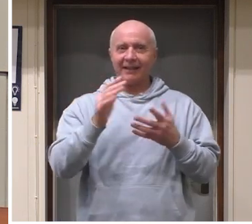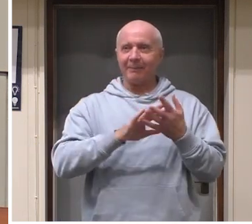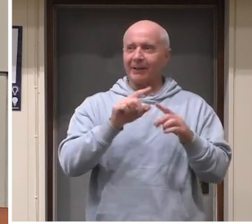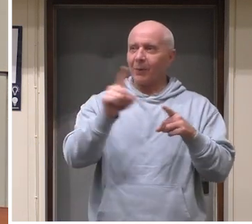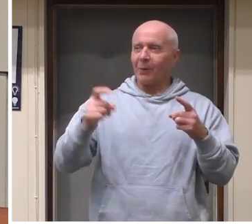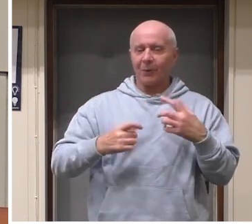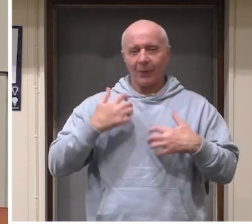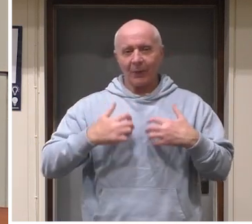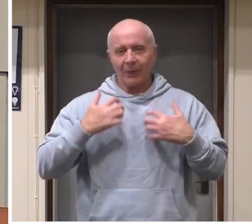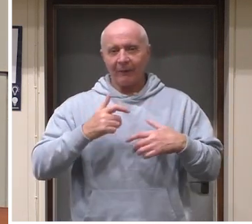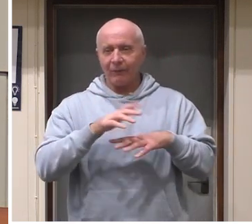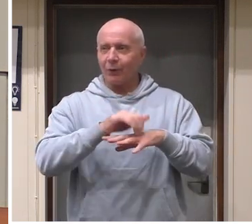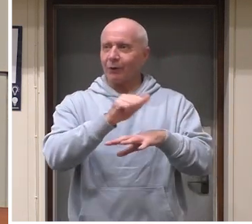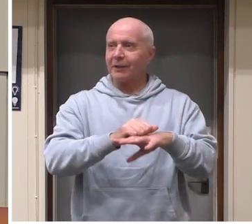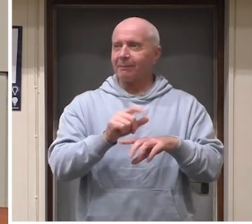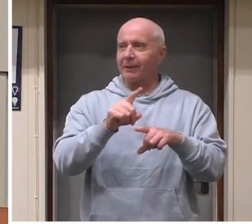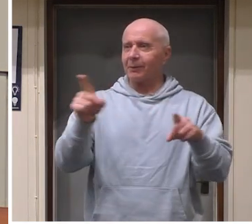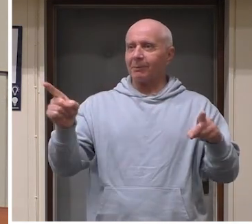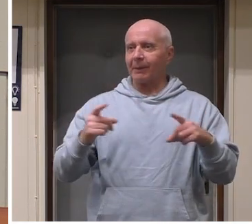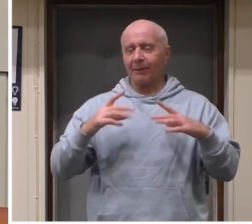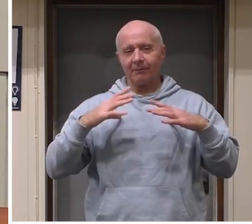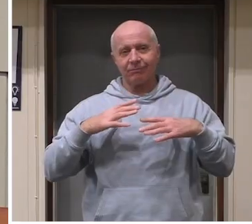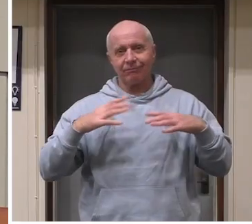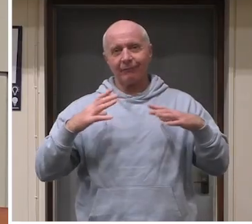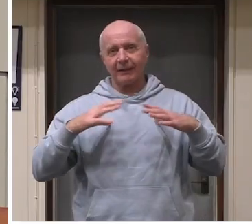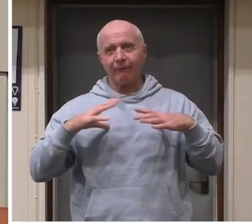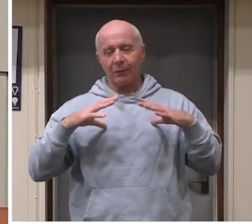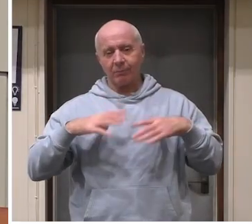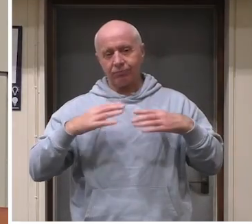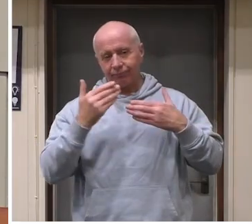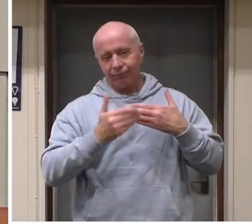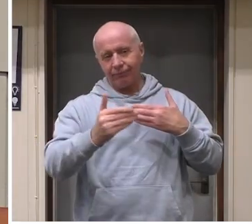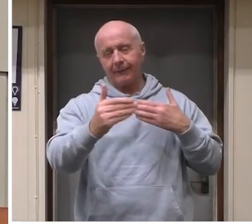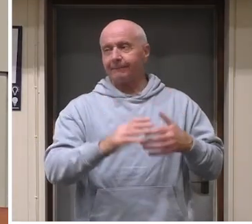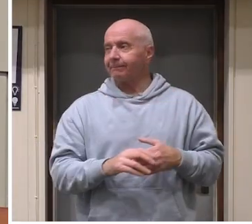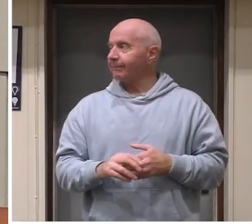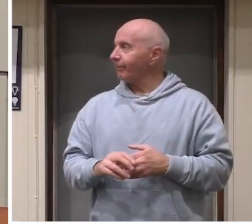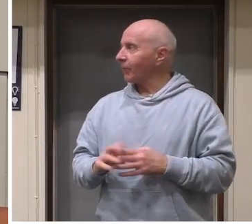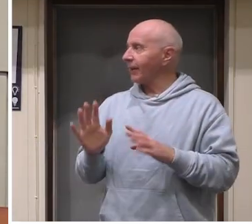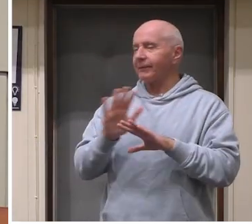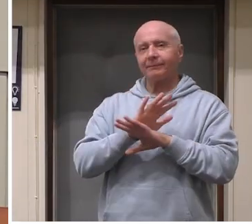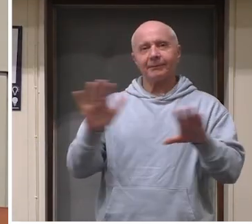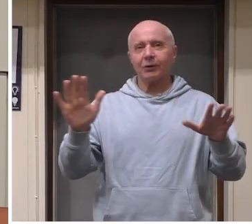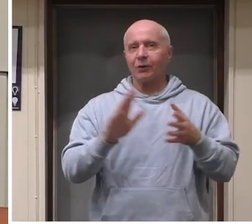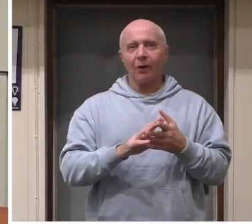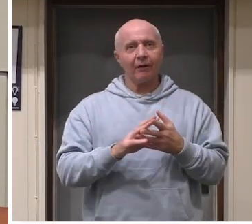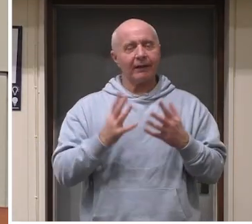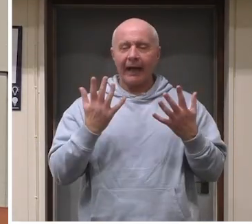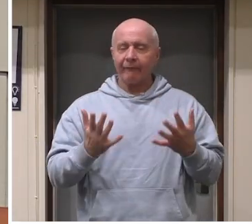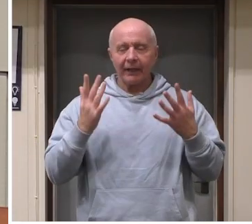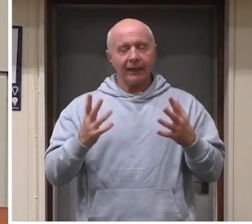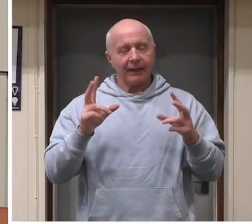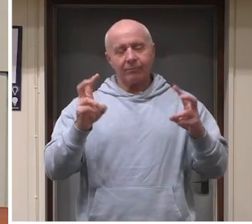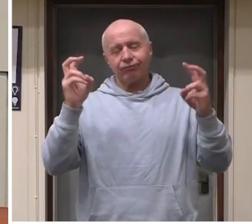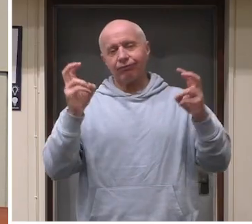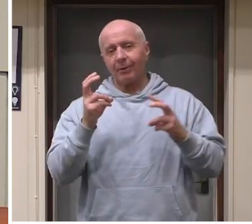I'm sure you've all earned your well-deserved rest and break. And so I want to make it clear this is not going to be a super heavy and long